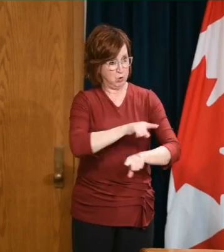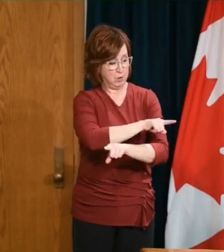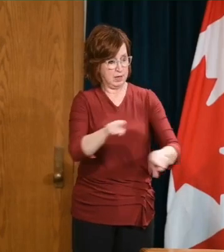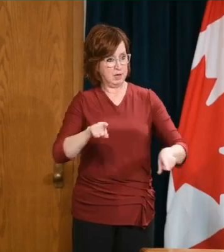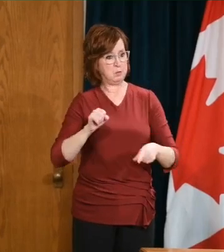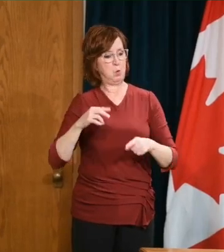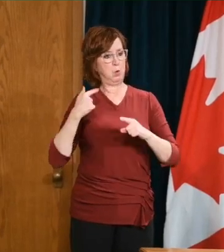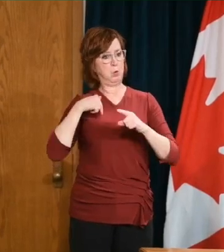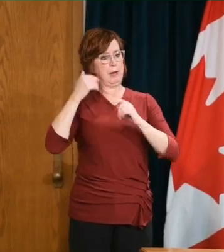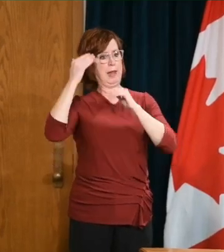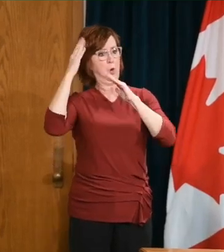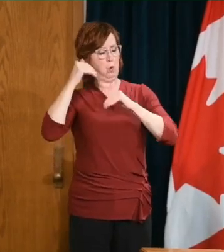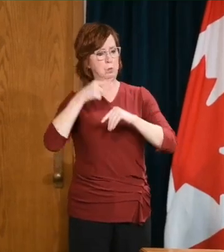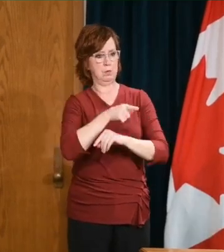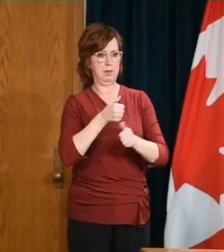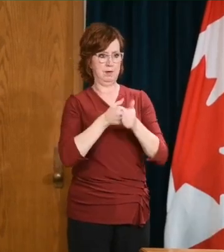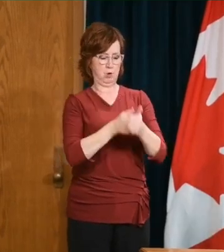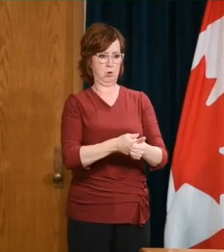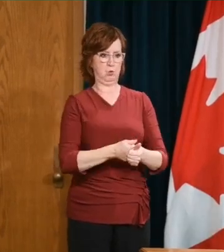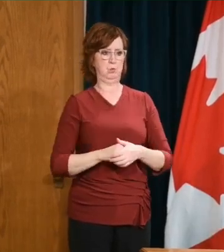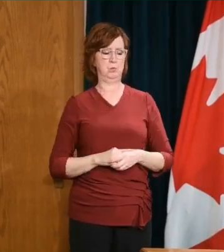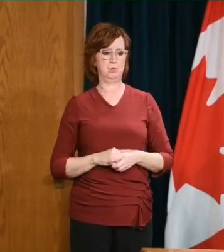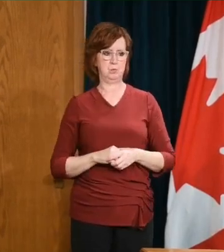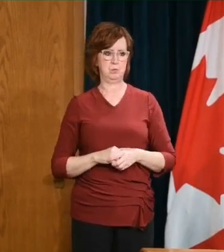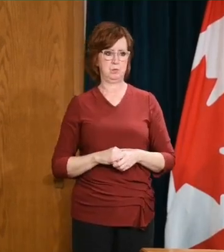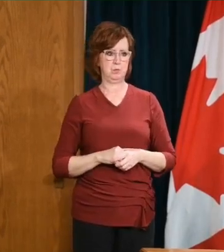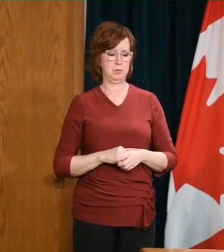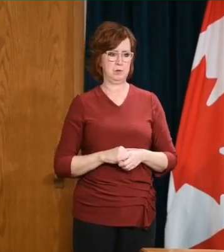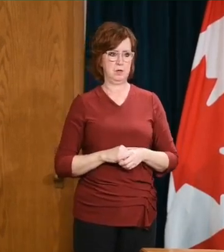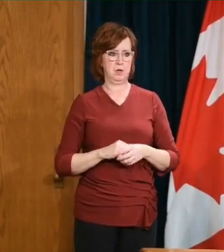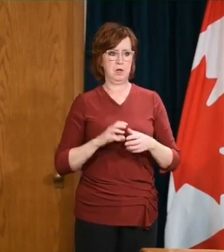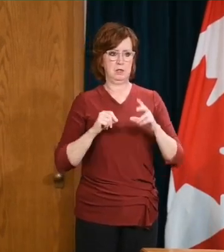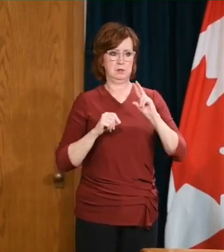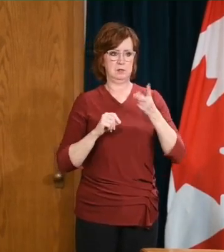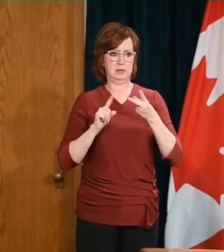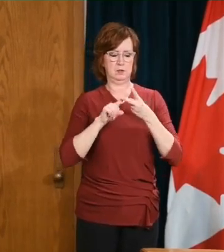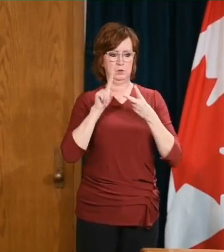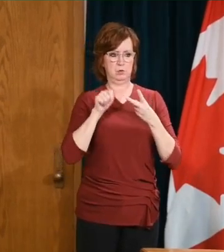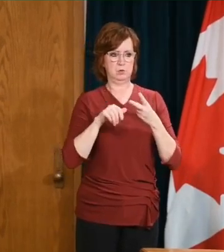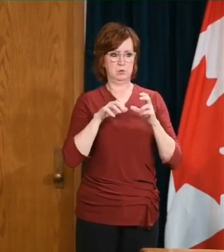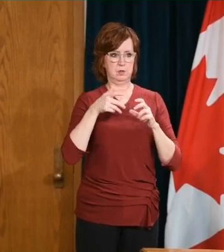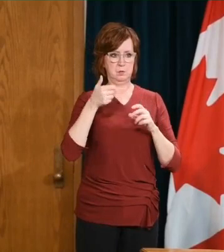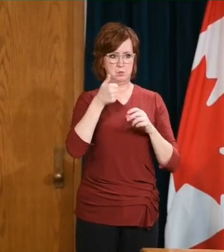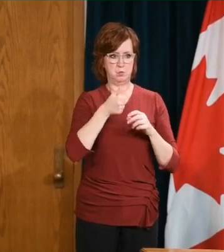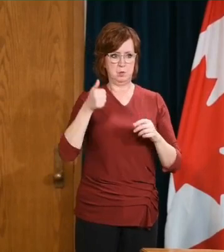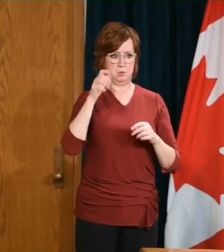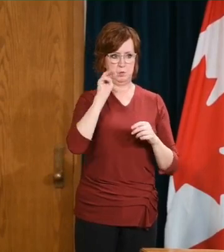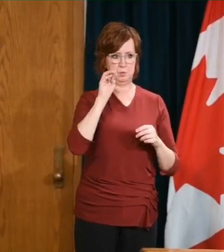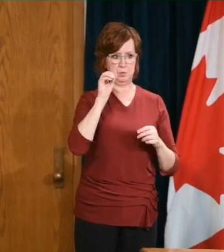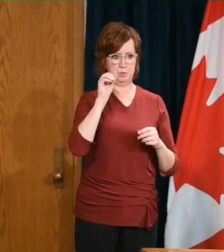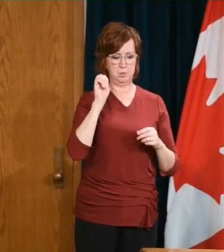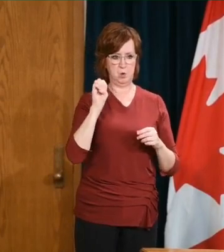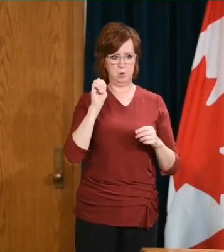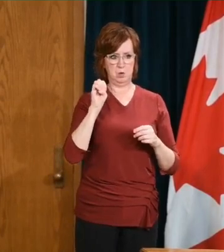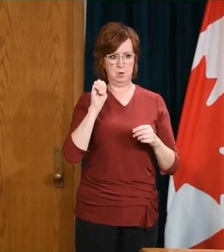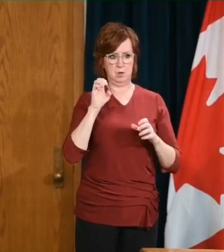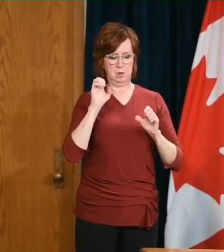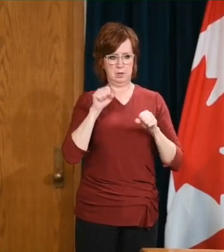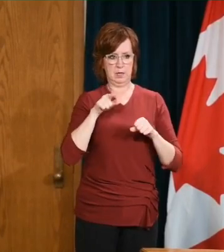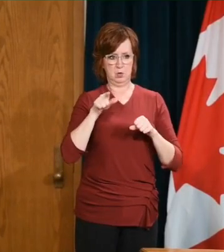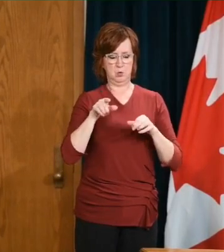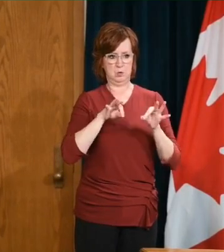we've now put in place for long-term care facilities? And then to the Premier, could you explain, given this